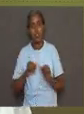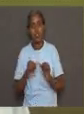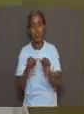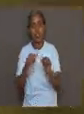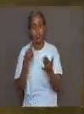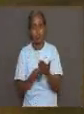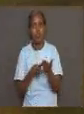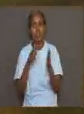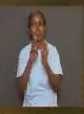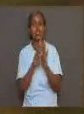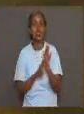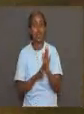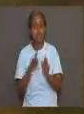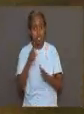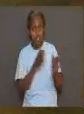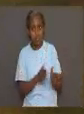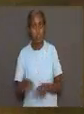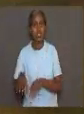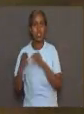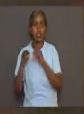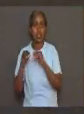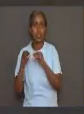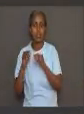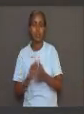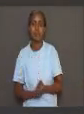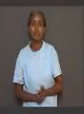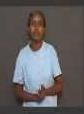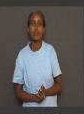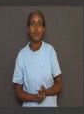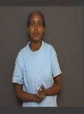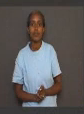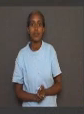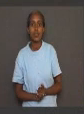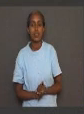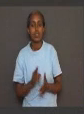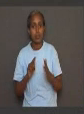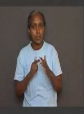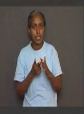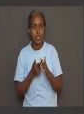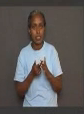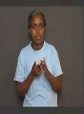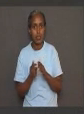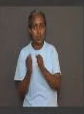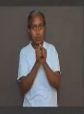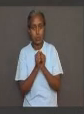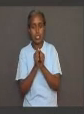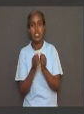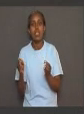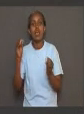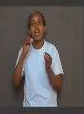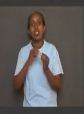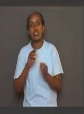unit. Are you ready, students? We will begin with the addition